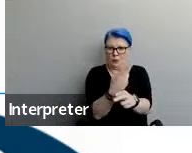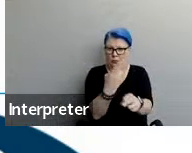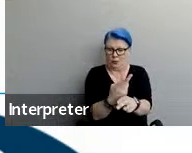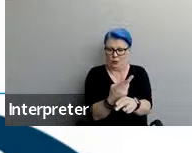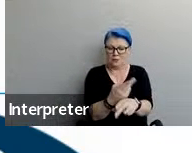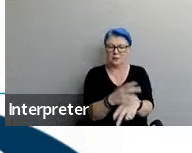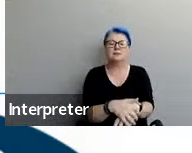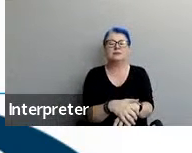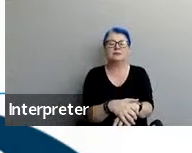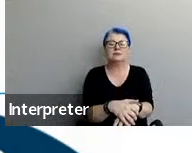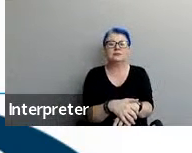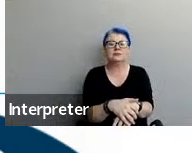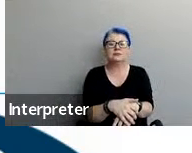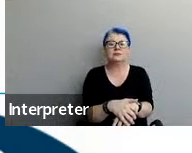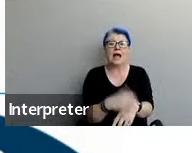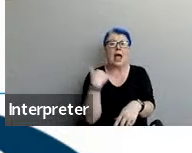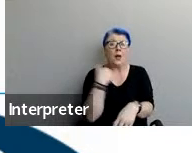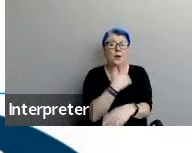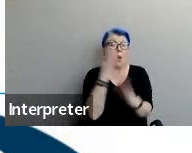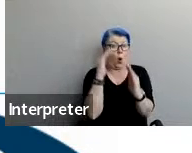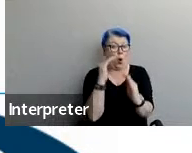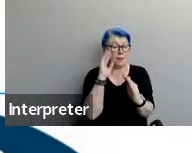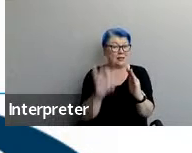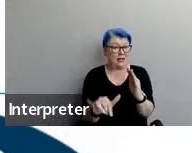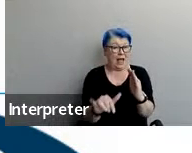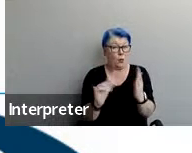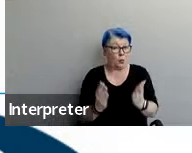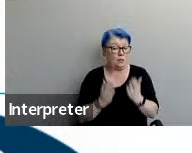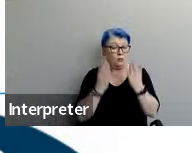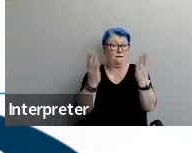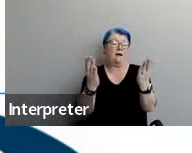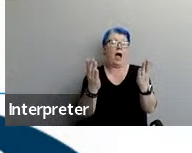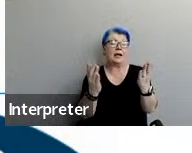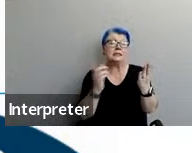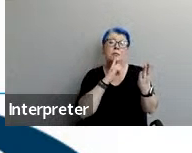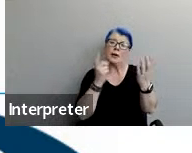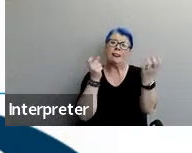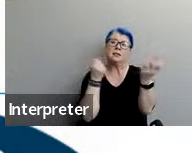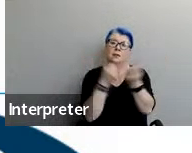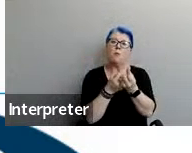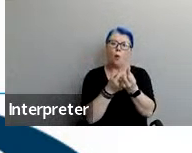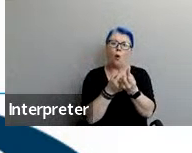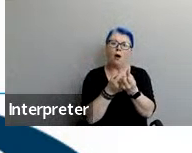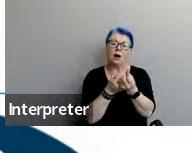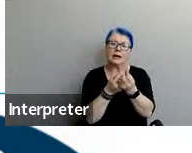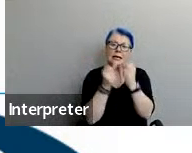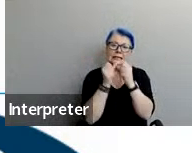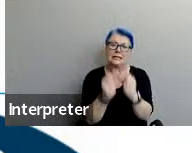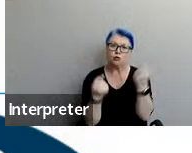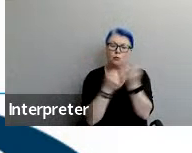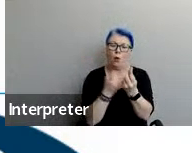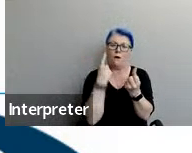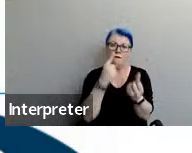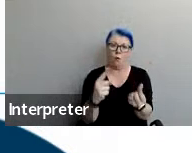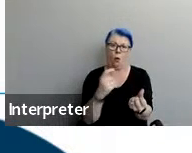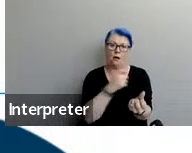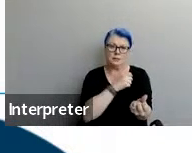the PTO bank, and we're hoping that what this does is provide some needed support for our staff members.